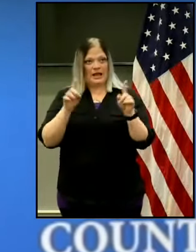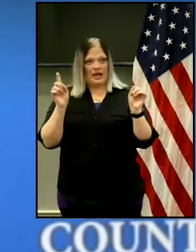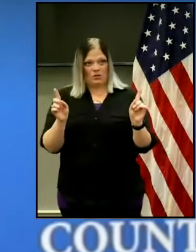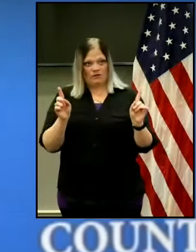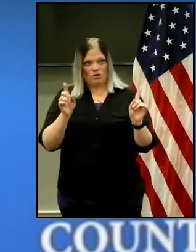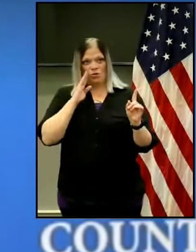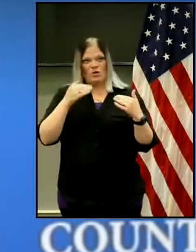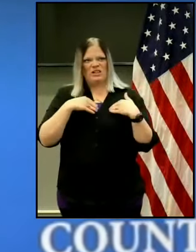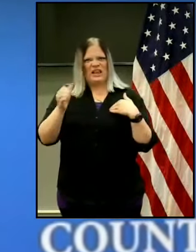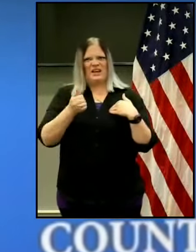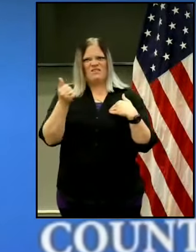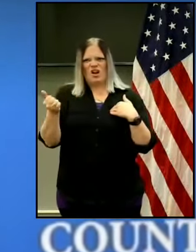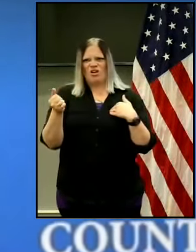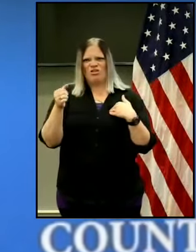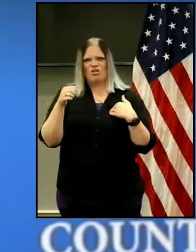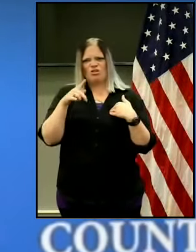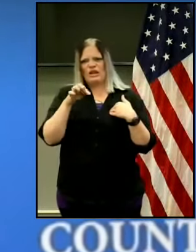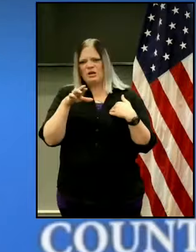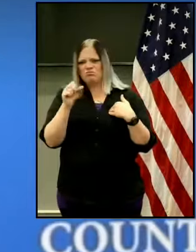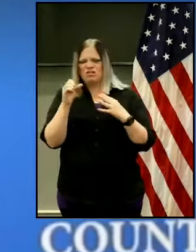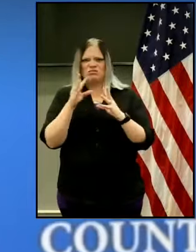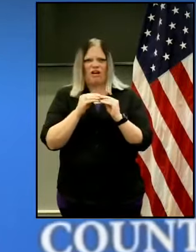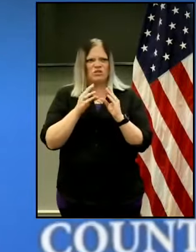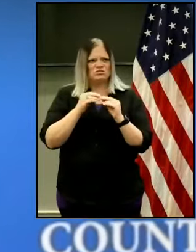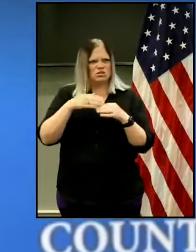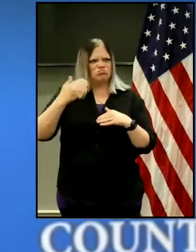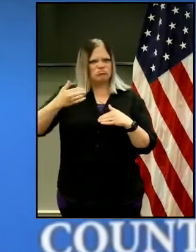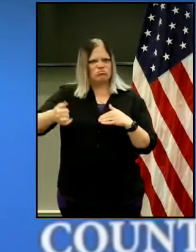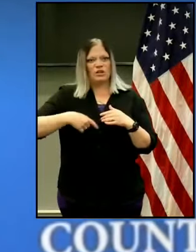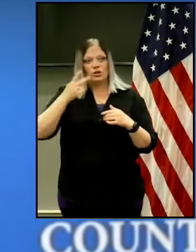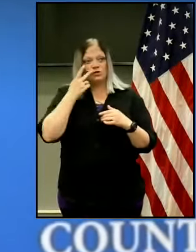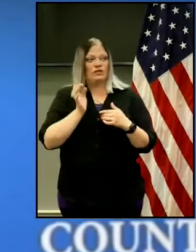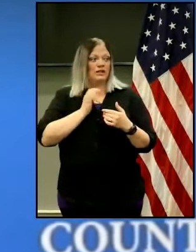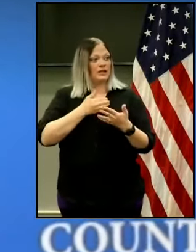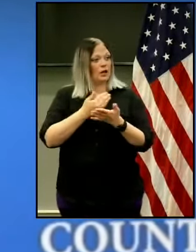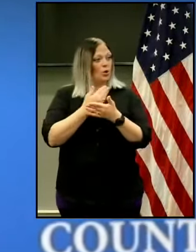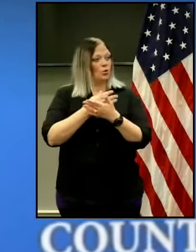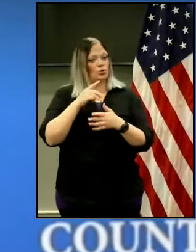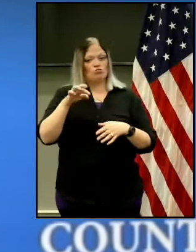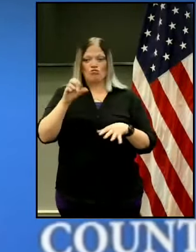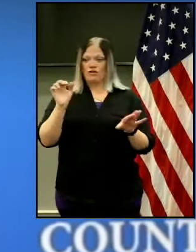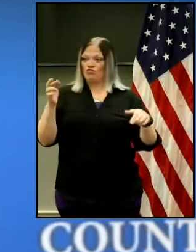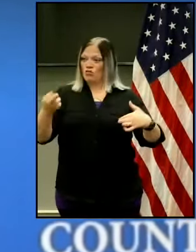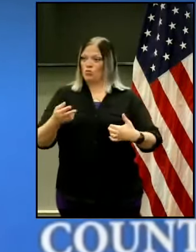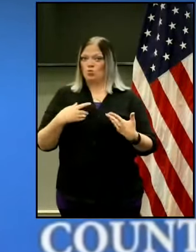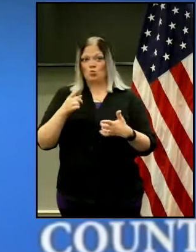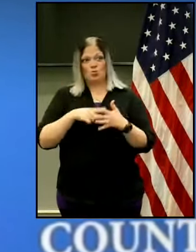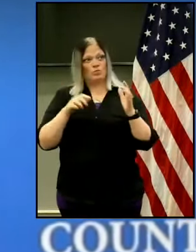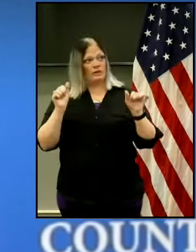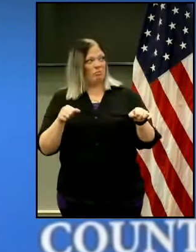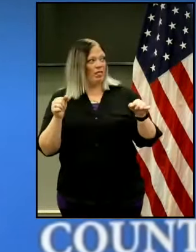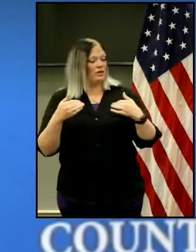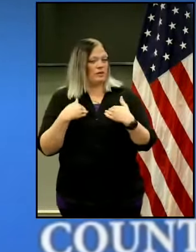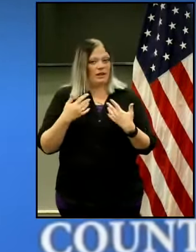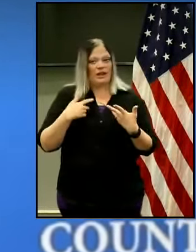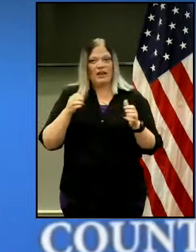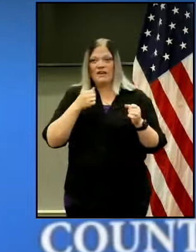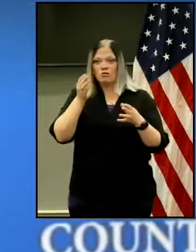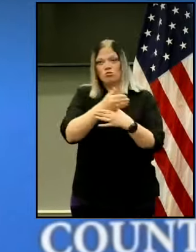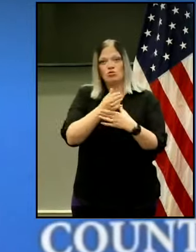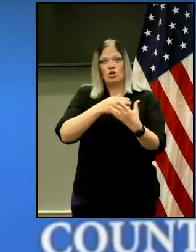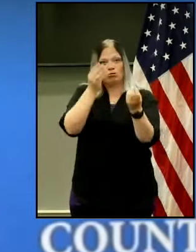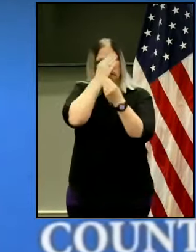there'll be other press conferences as time goes by, and now that you've come and seen our new press room and what we have and the ability to share that information out to the